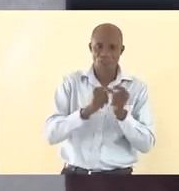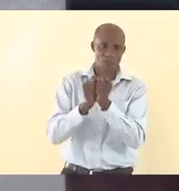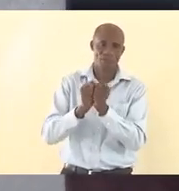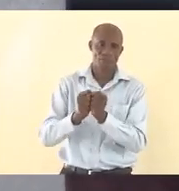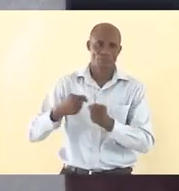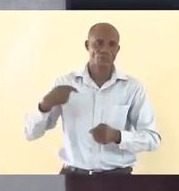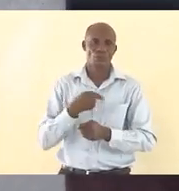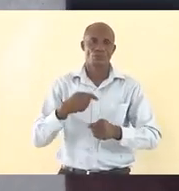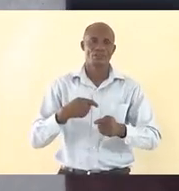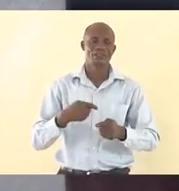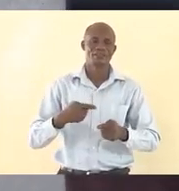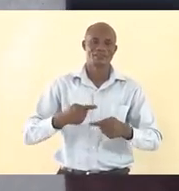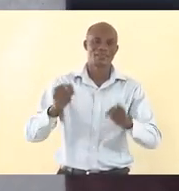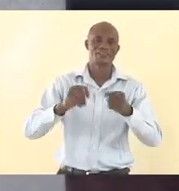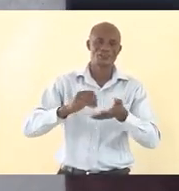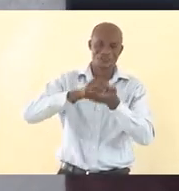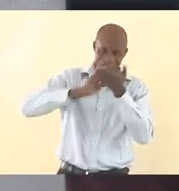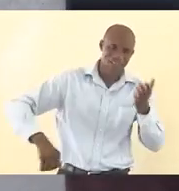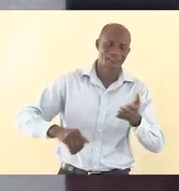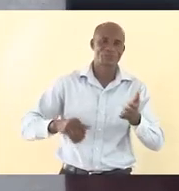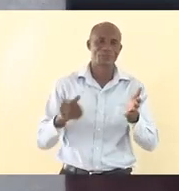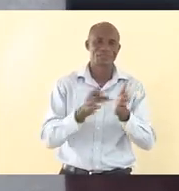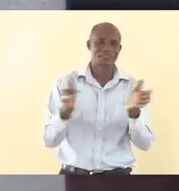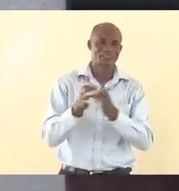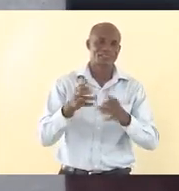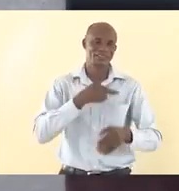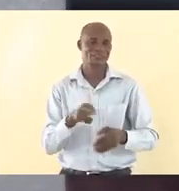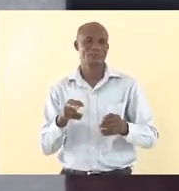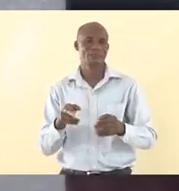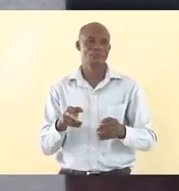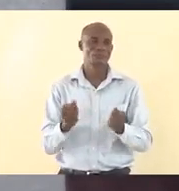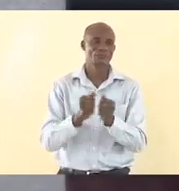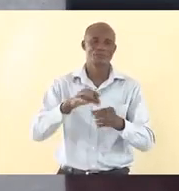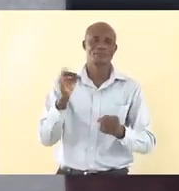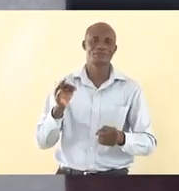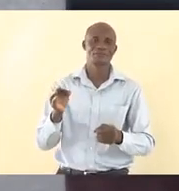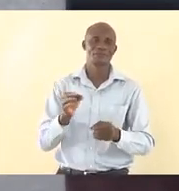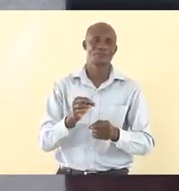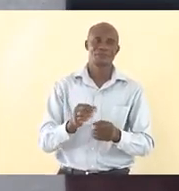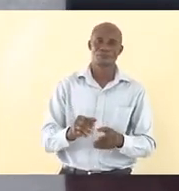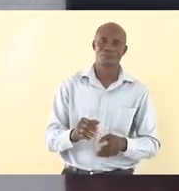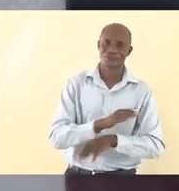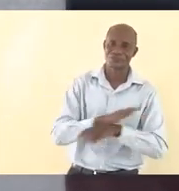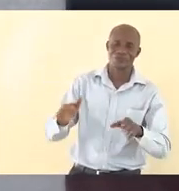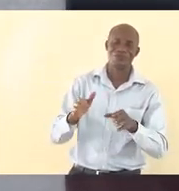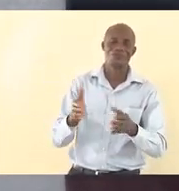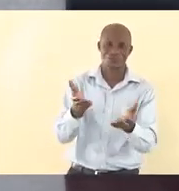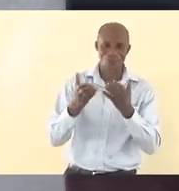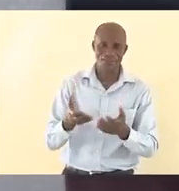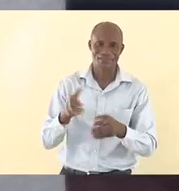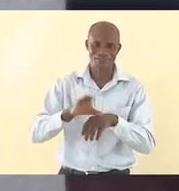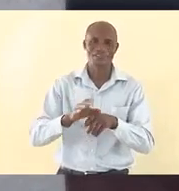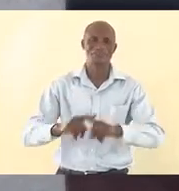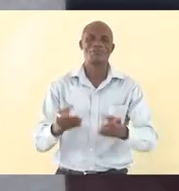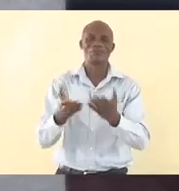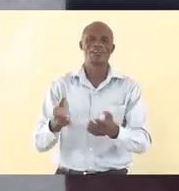spirituality from community. We often want God, but we don't want the church. Yet, active involvement